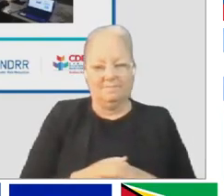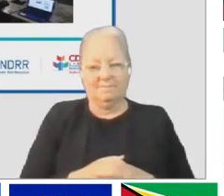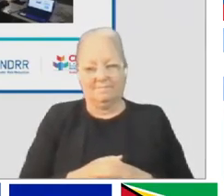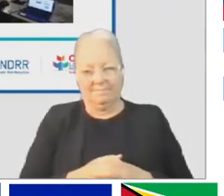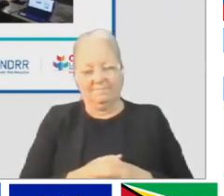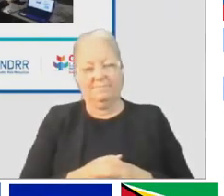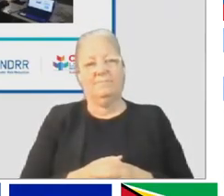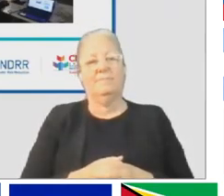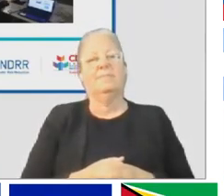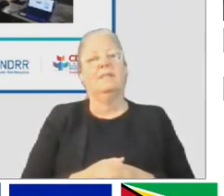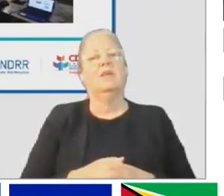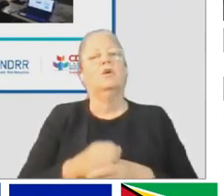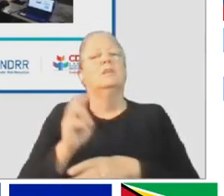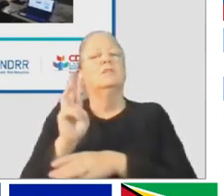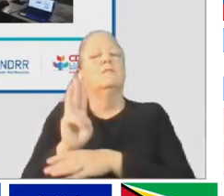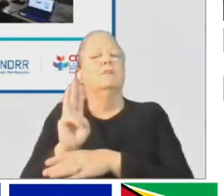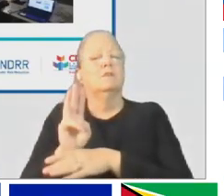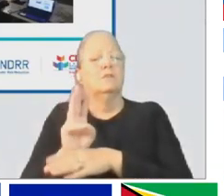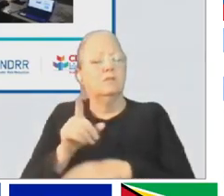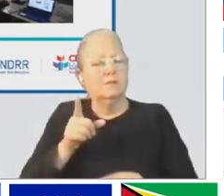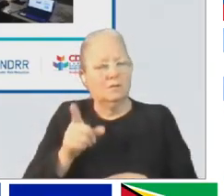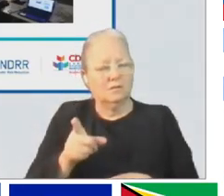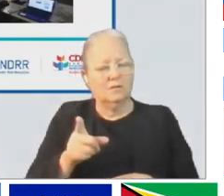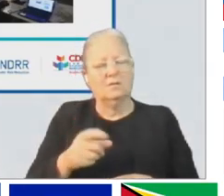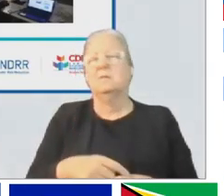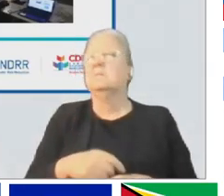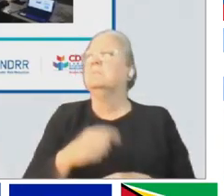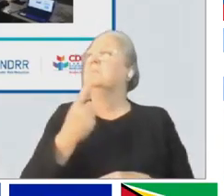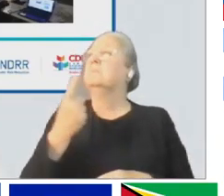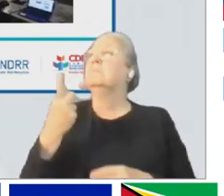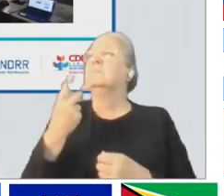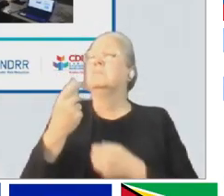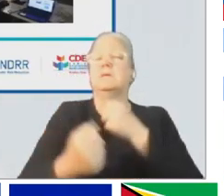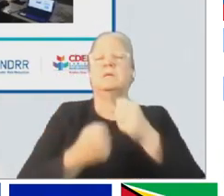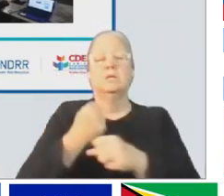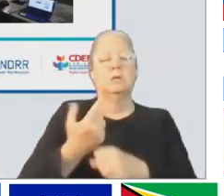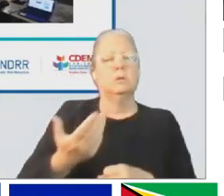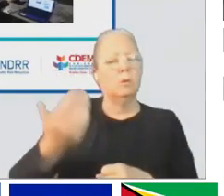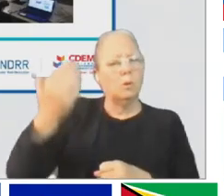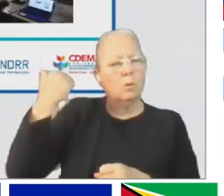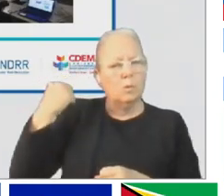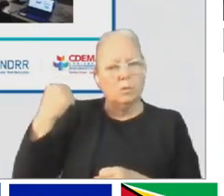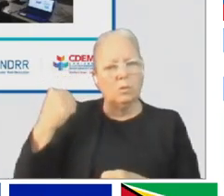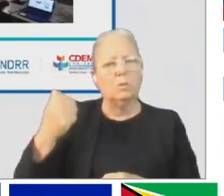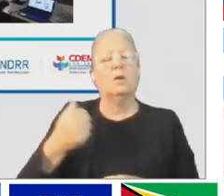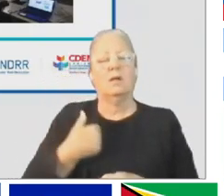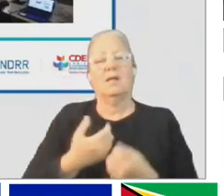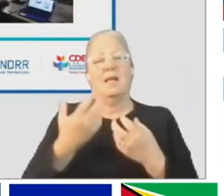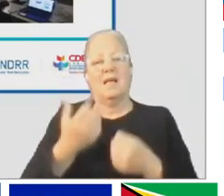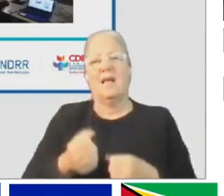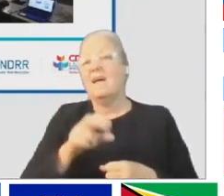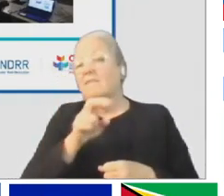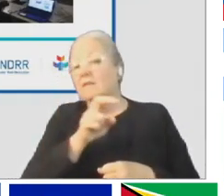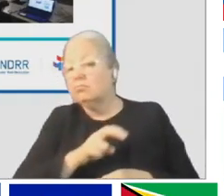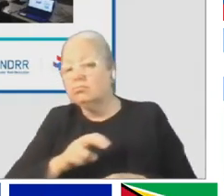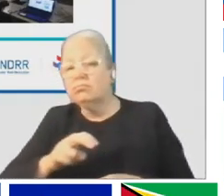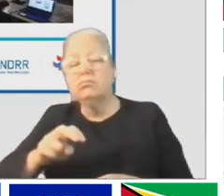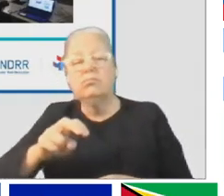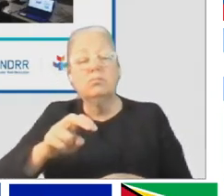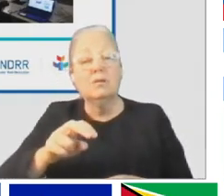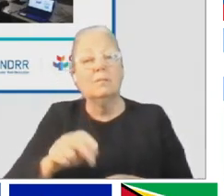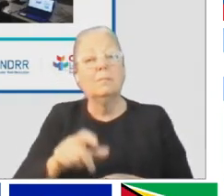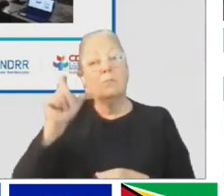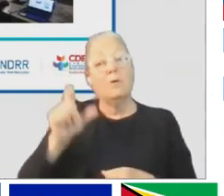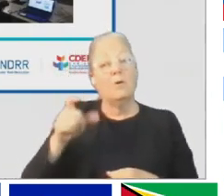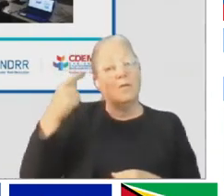few years ago that we have been contributing towards. And ironically, even though persons thought it was established to mainly